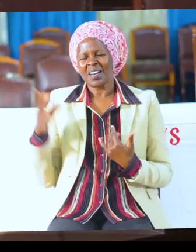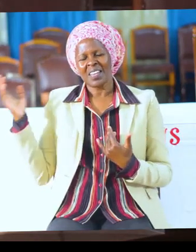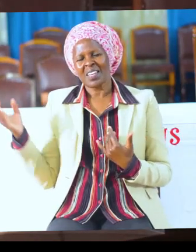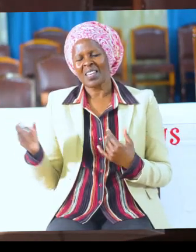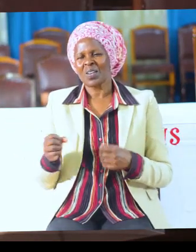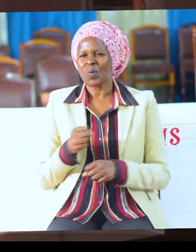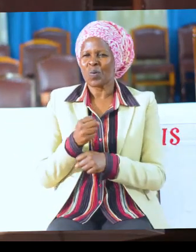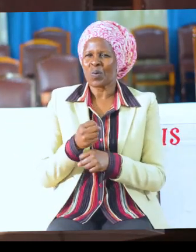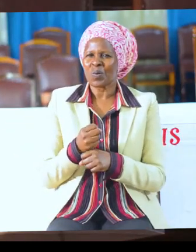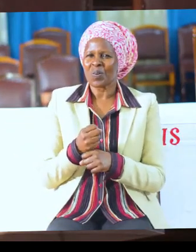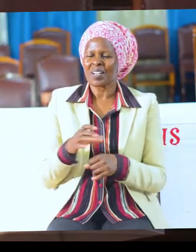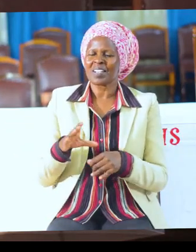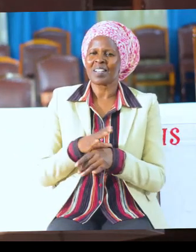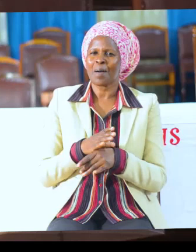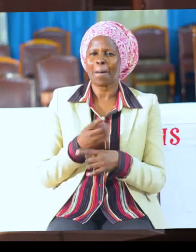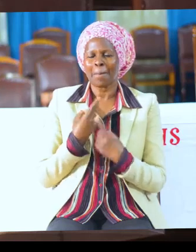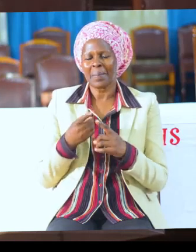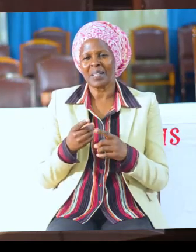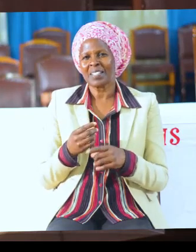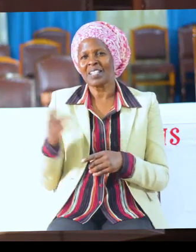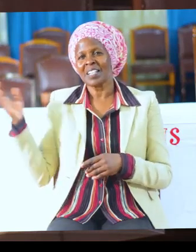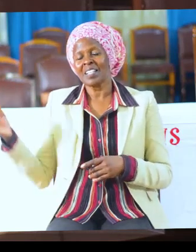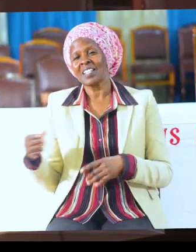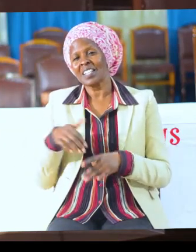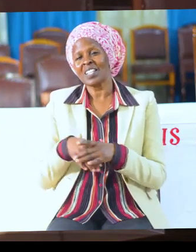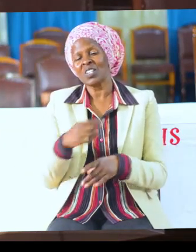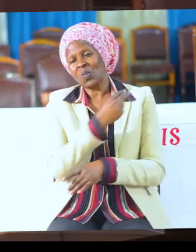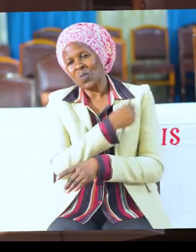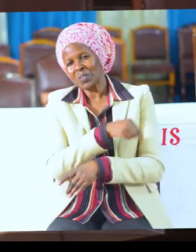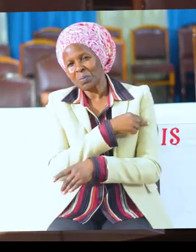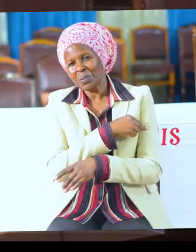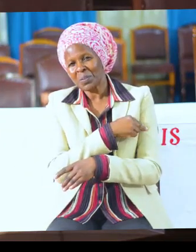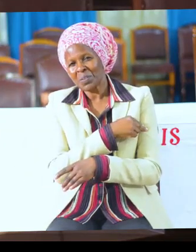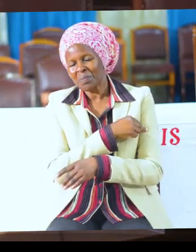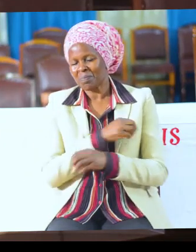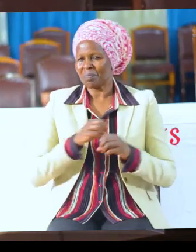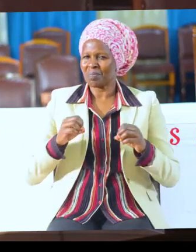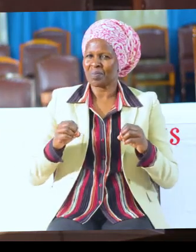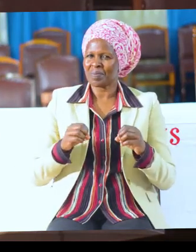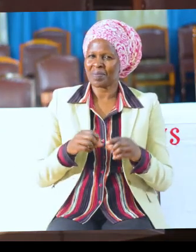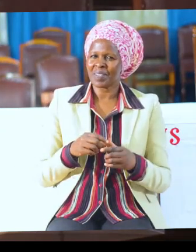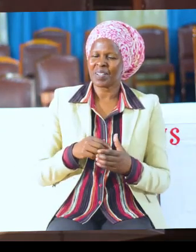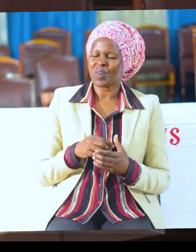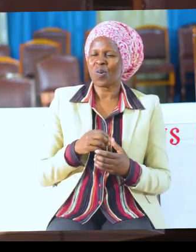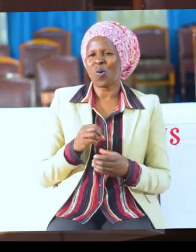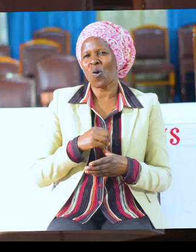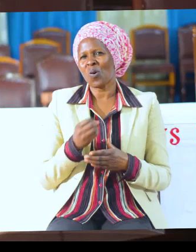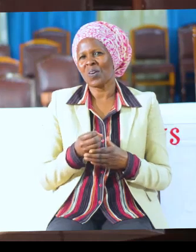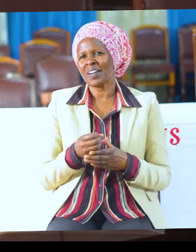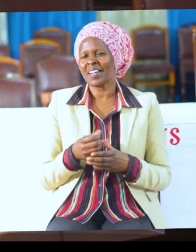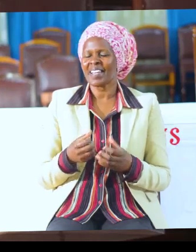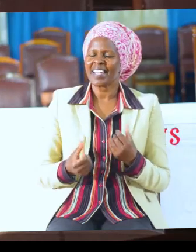been admitted, you know, to a hospital. I've never been, you know, admitted to a hospital, neither